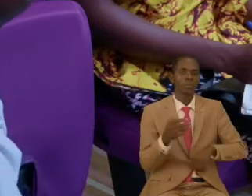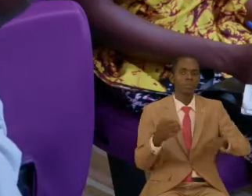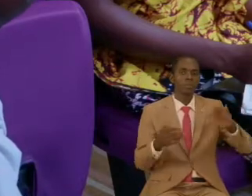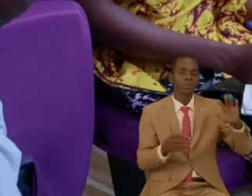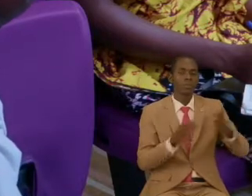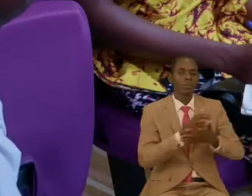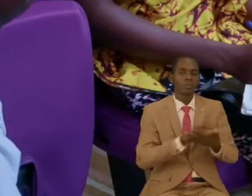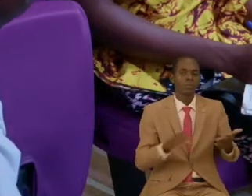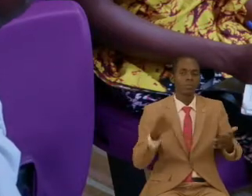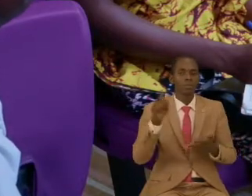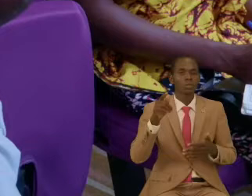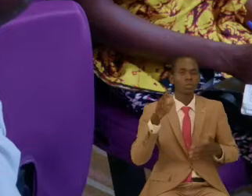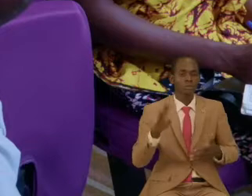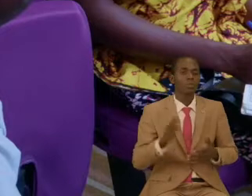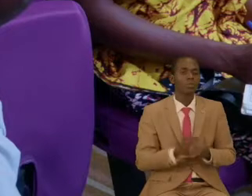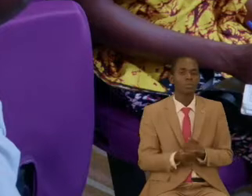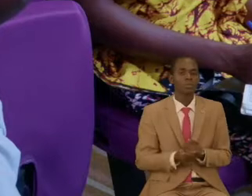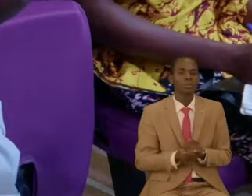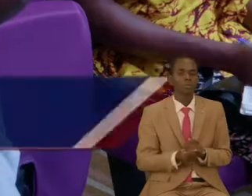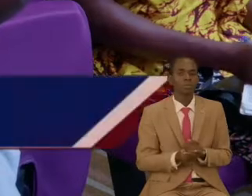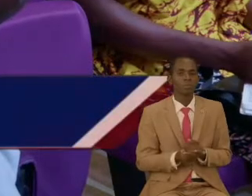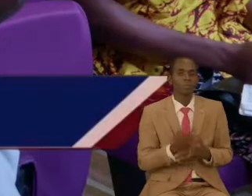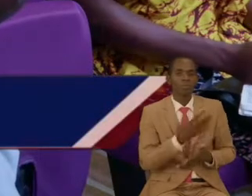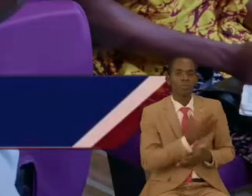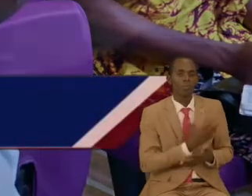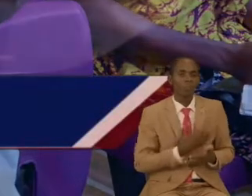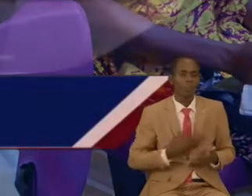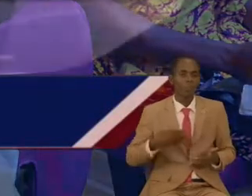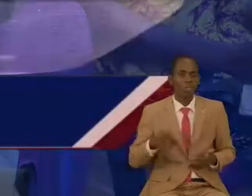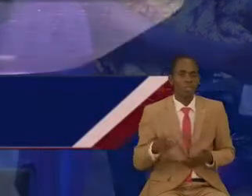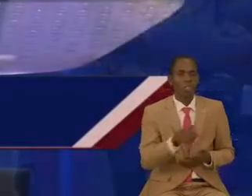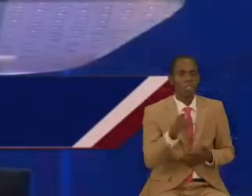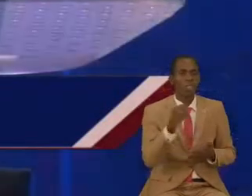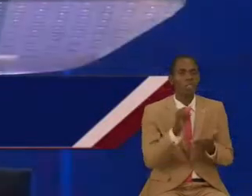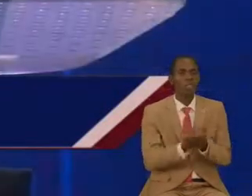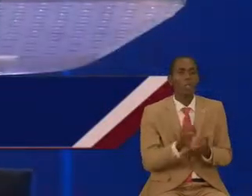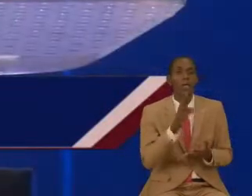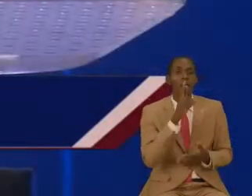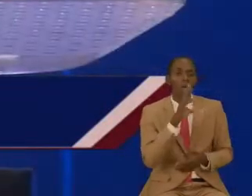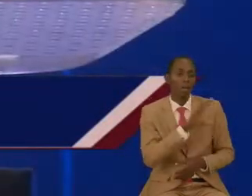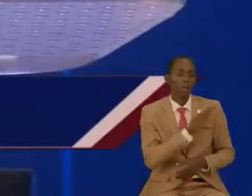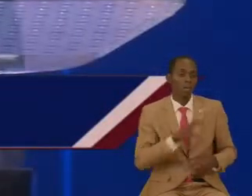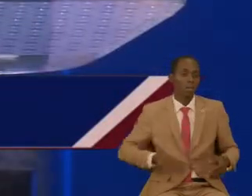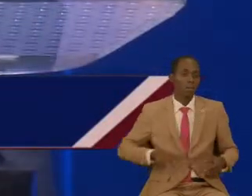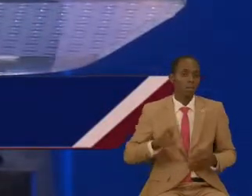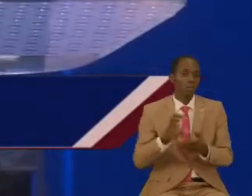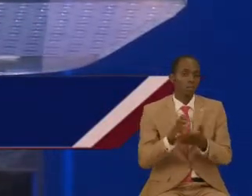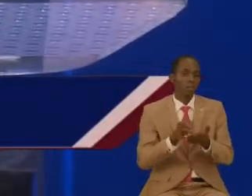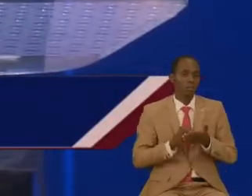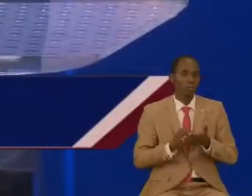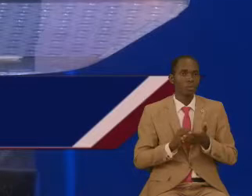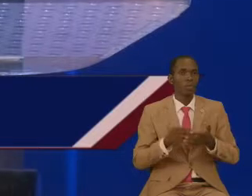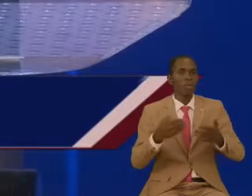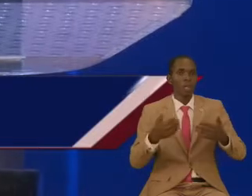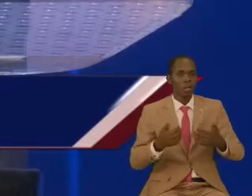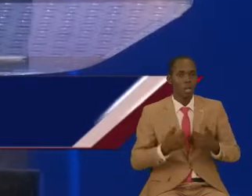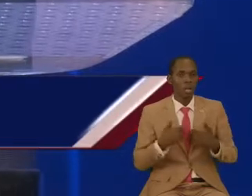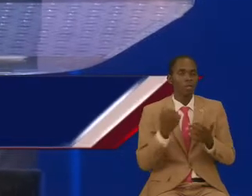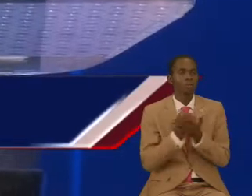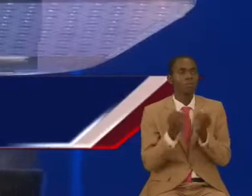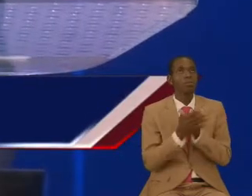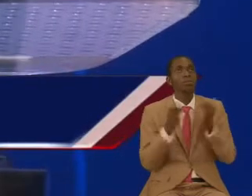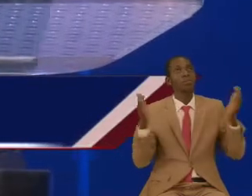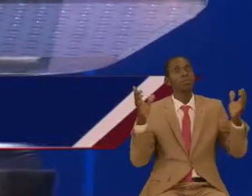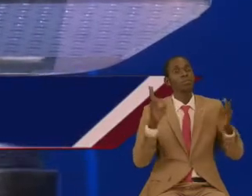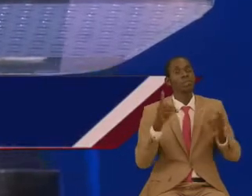5, reading from verse 24. And they that are Christ's have crucified the